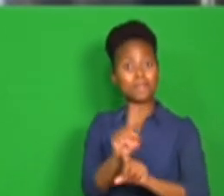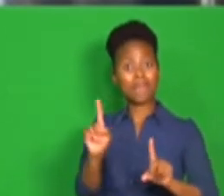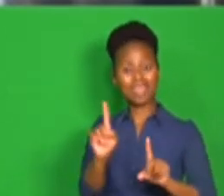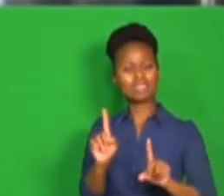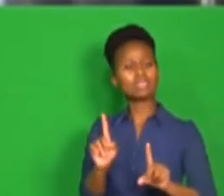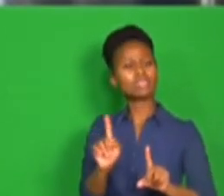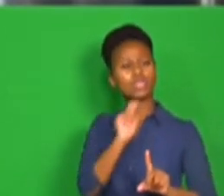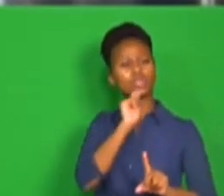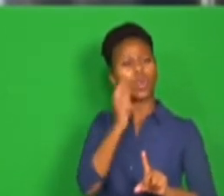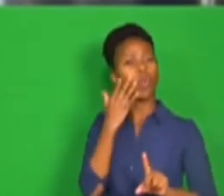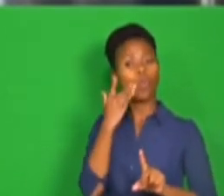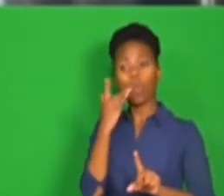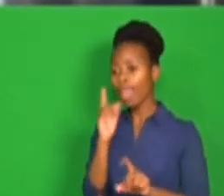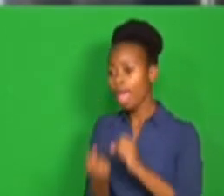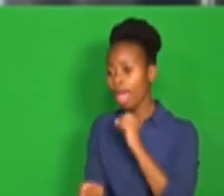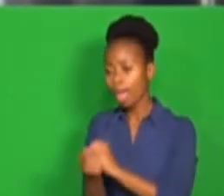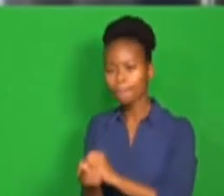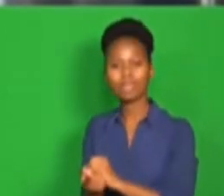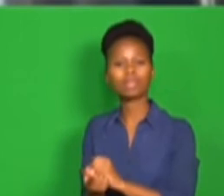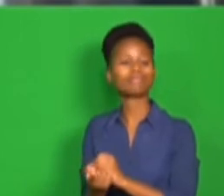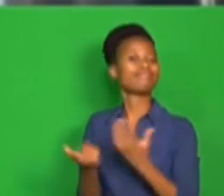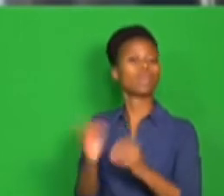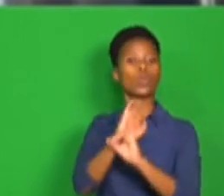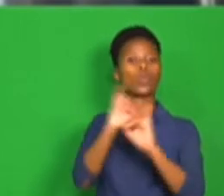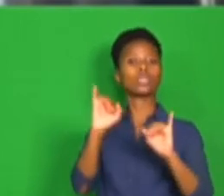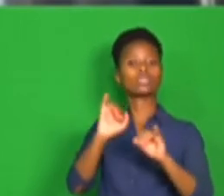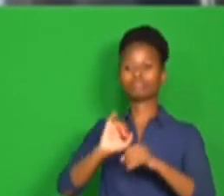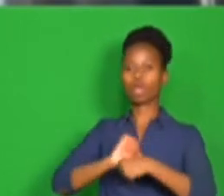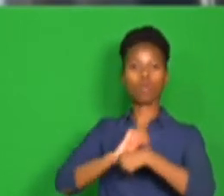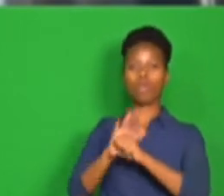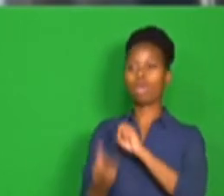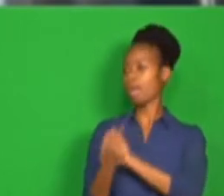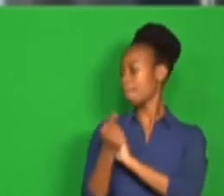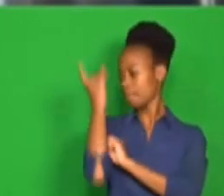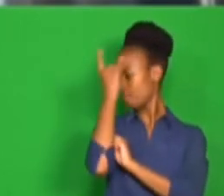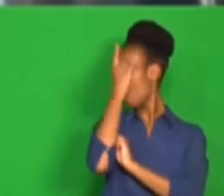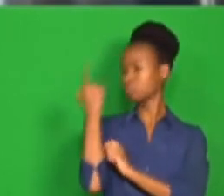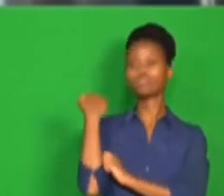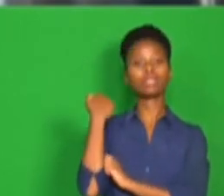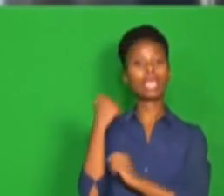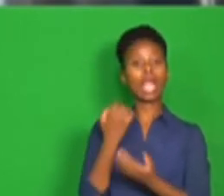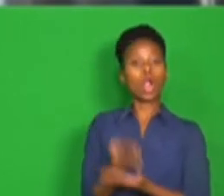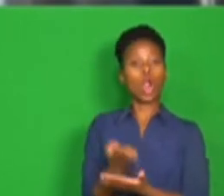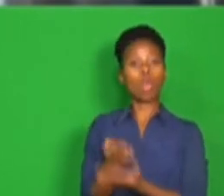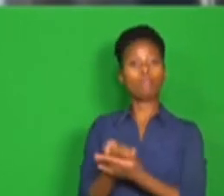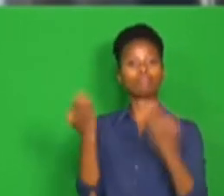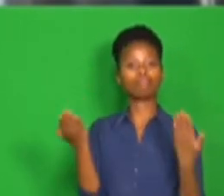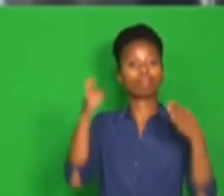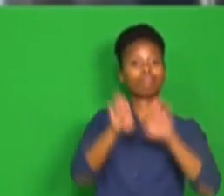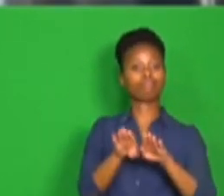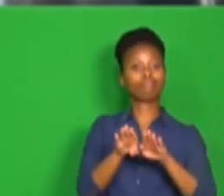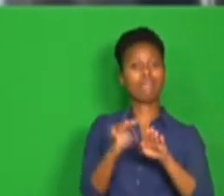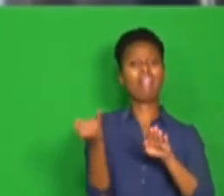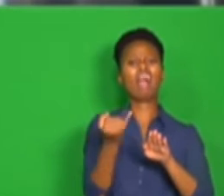because the economy was under lockdown. So it was like the economy's handbrake was